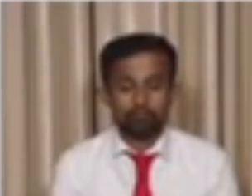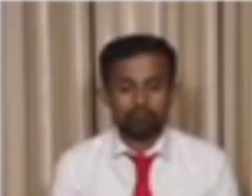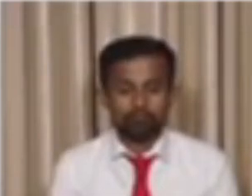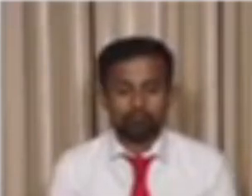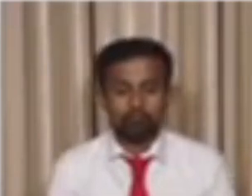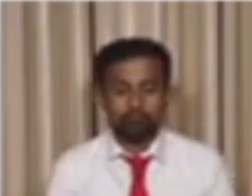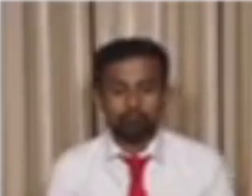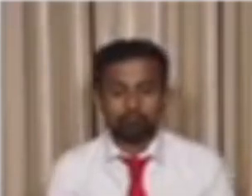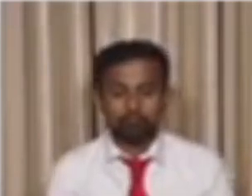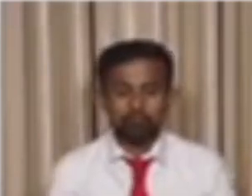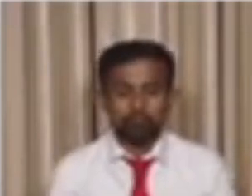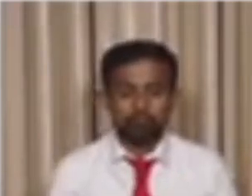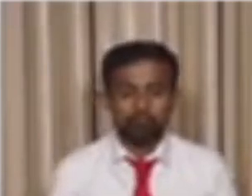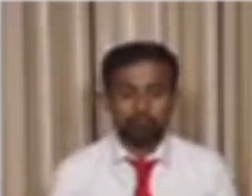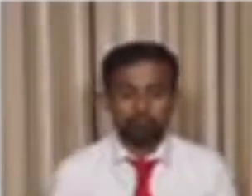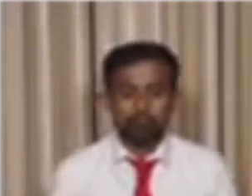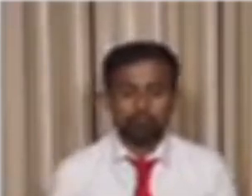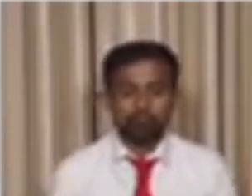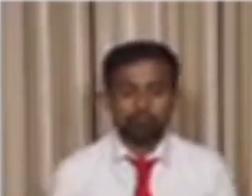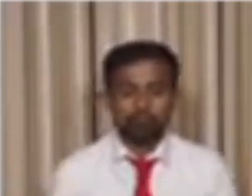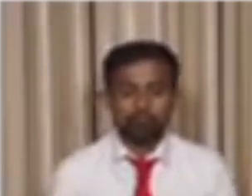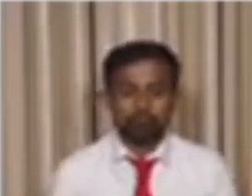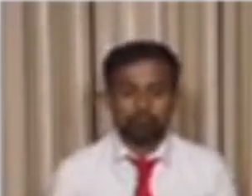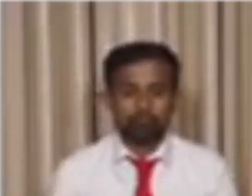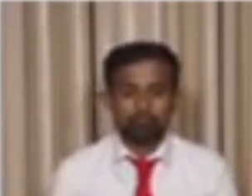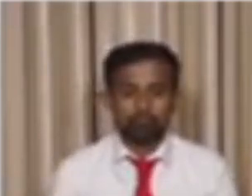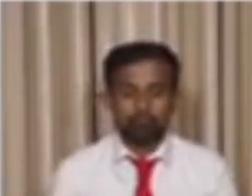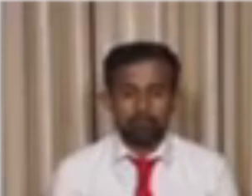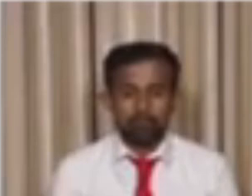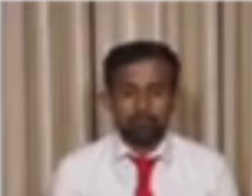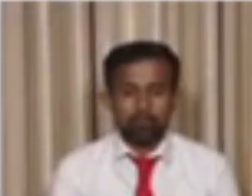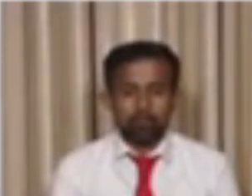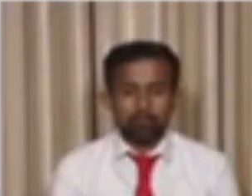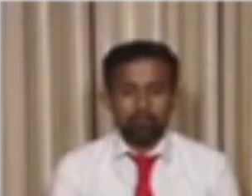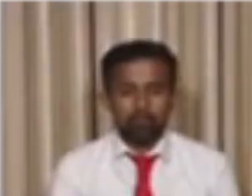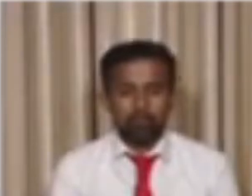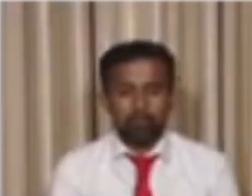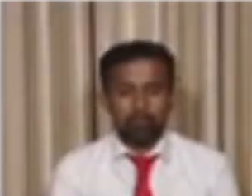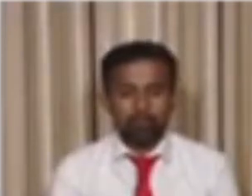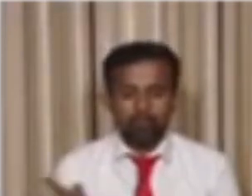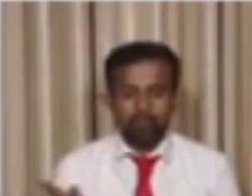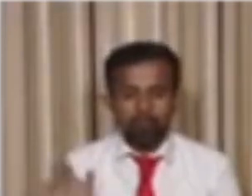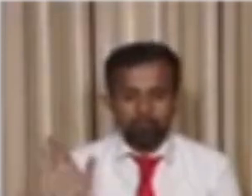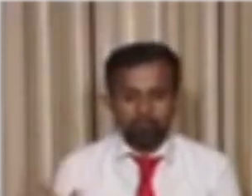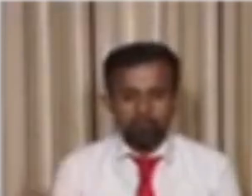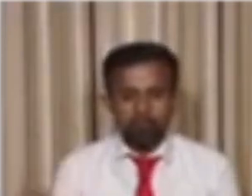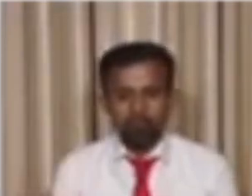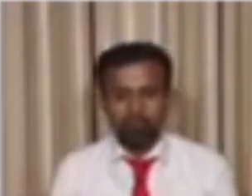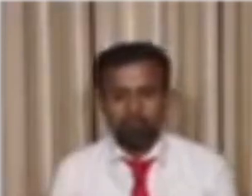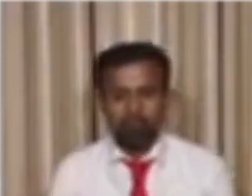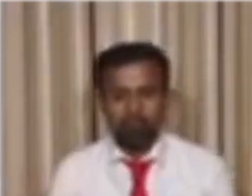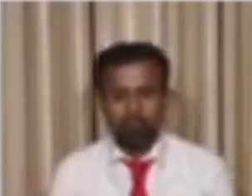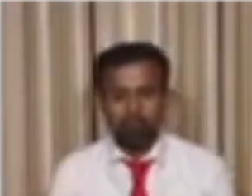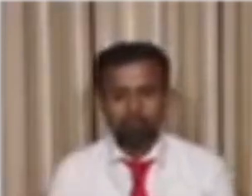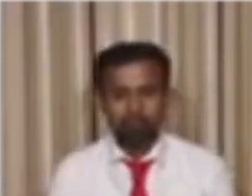And as a result, they lost citizenship. That was the practical way in which that citizenship lost.